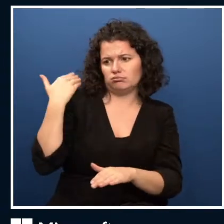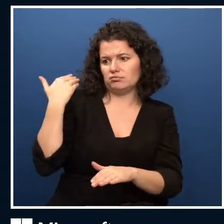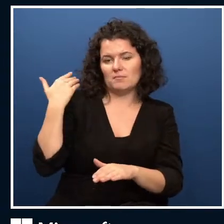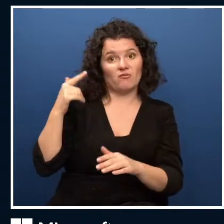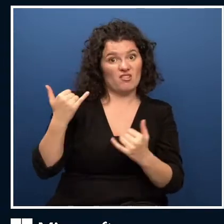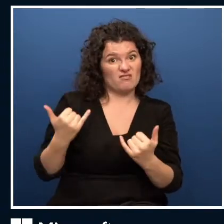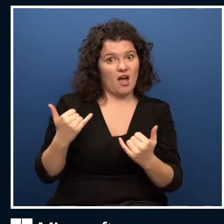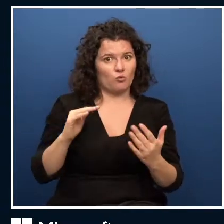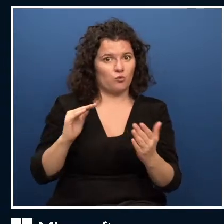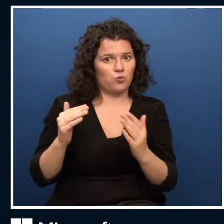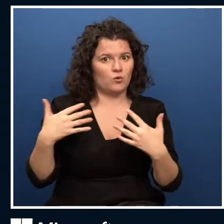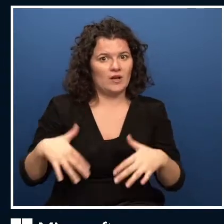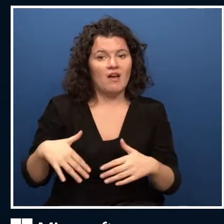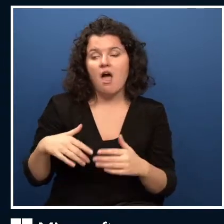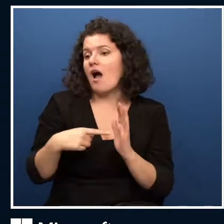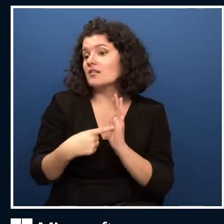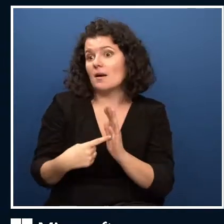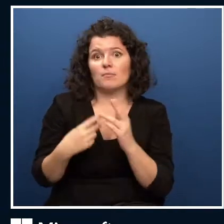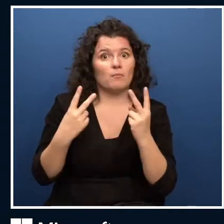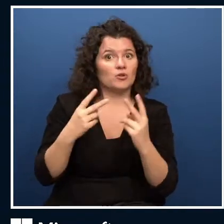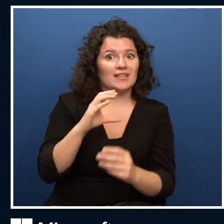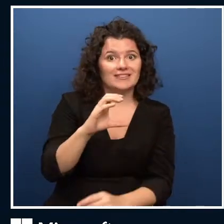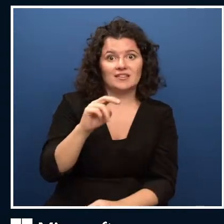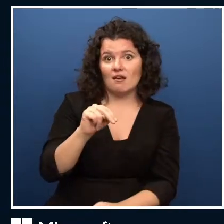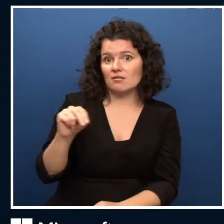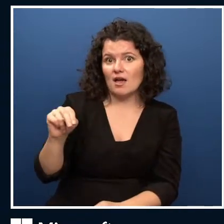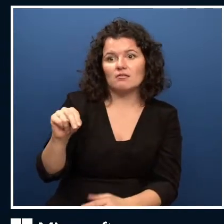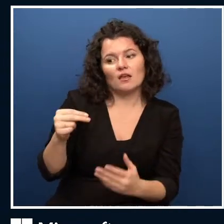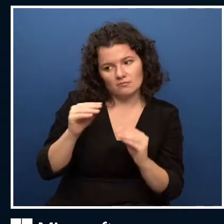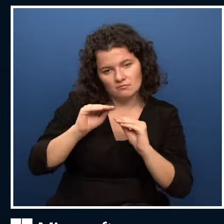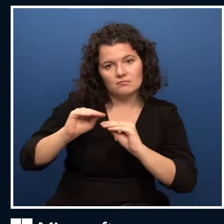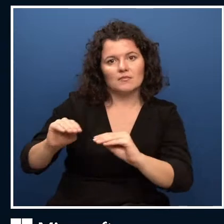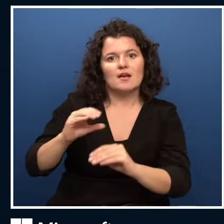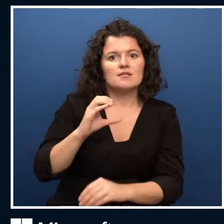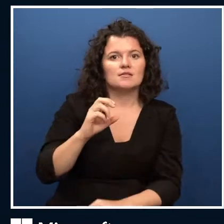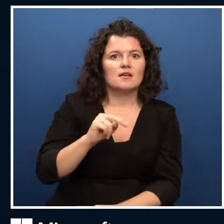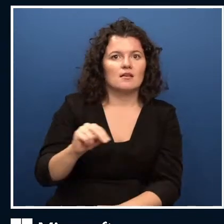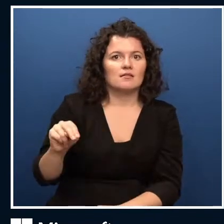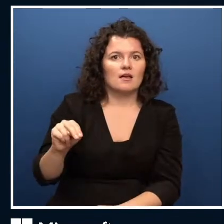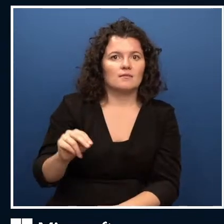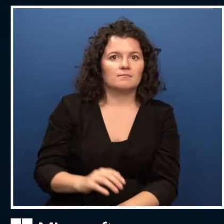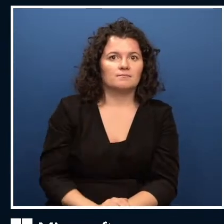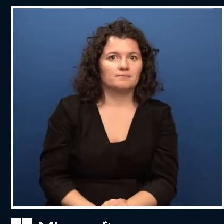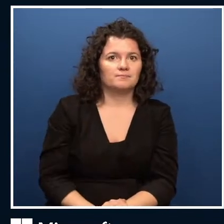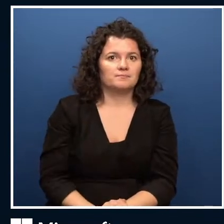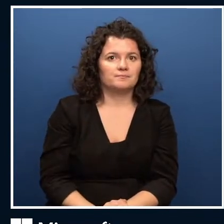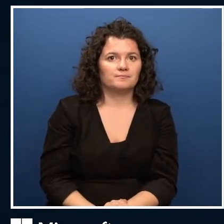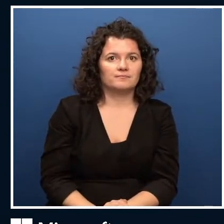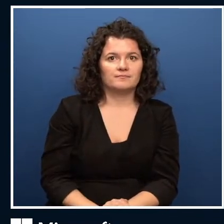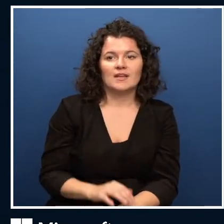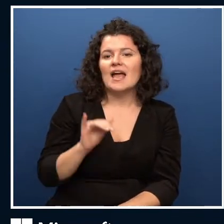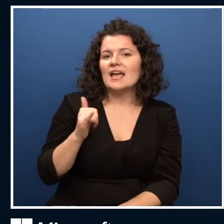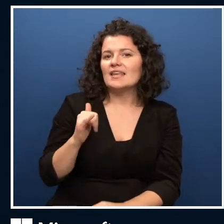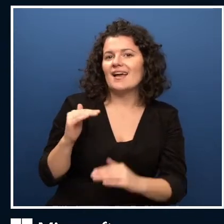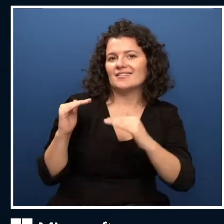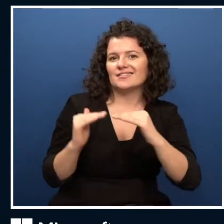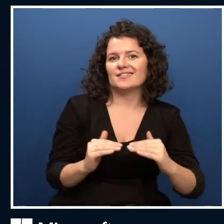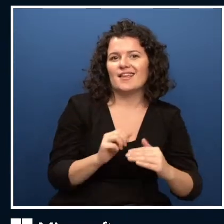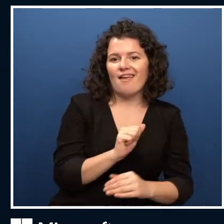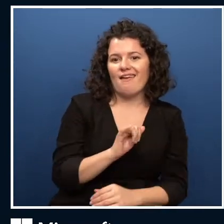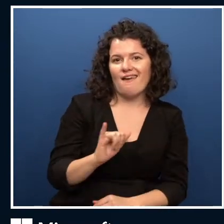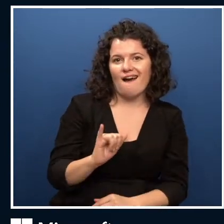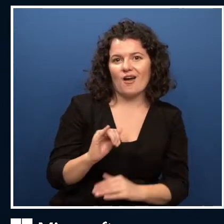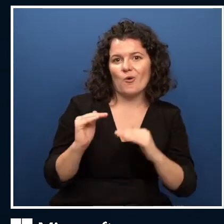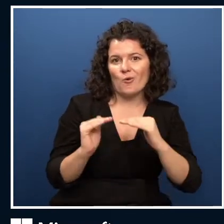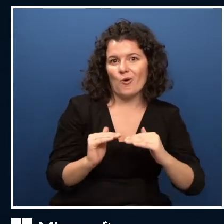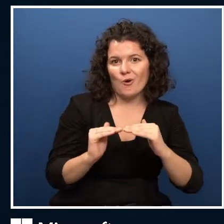and there's super tools like Lobe AI, which you can just build a machine learning model in 2 minutes. Exactly. So the bar